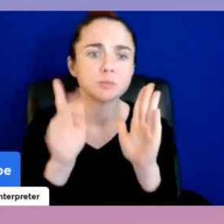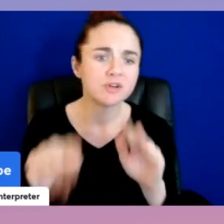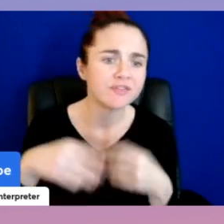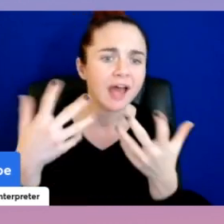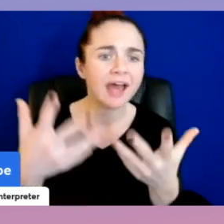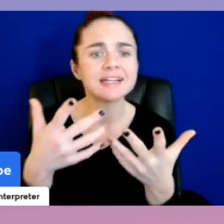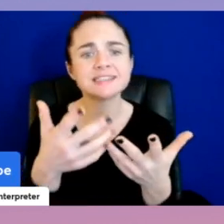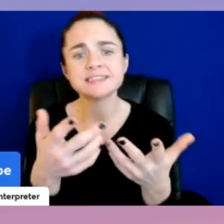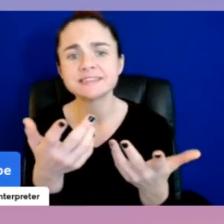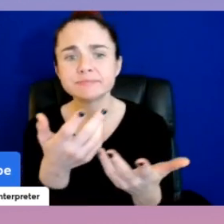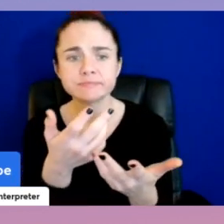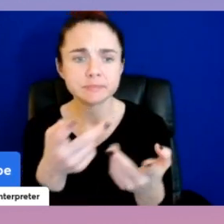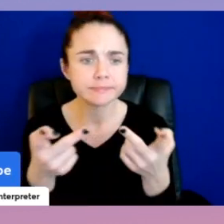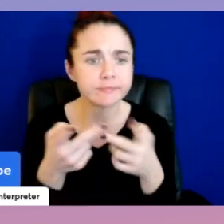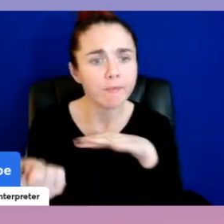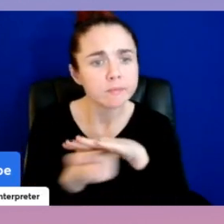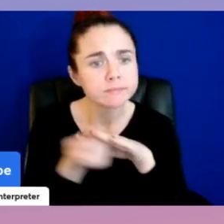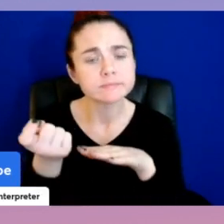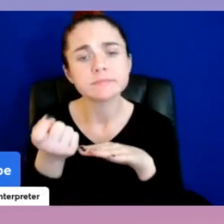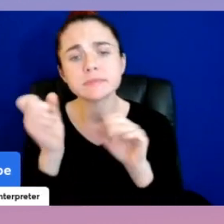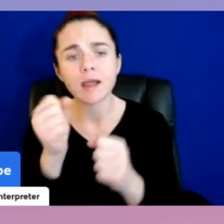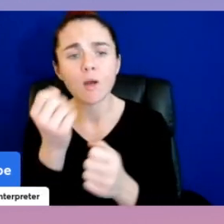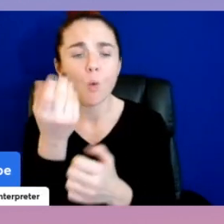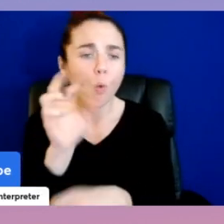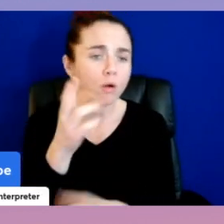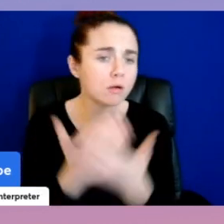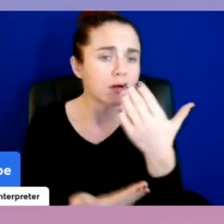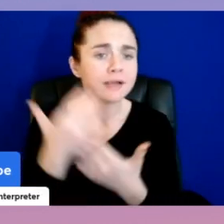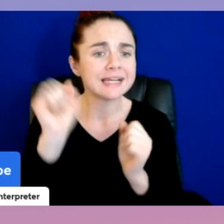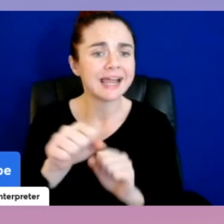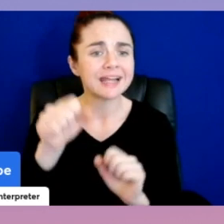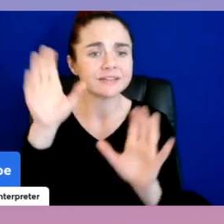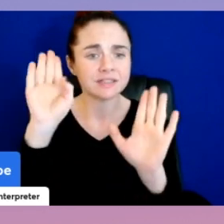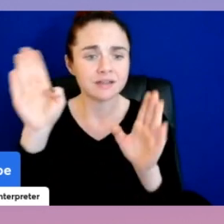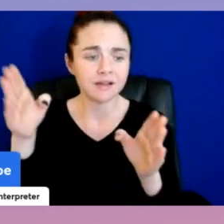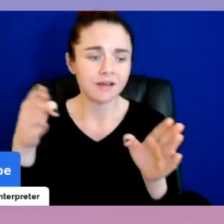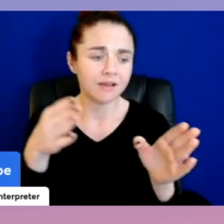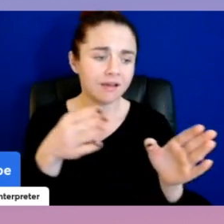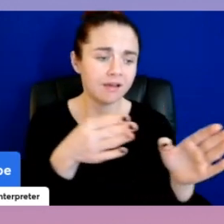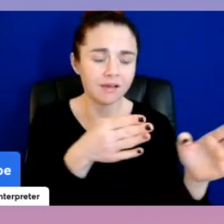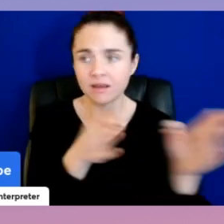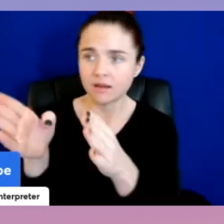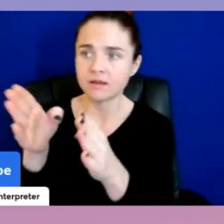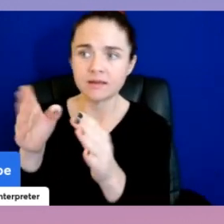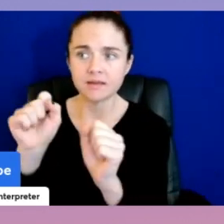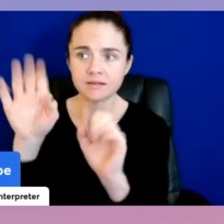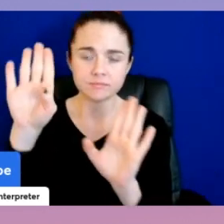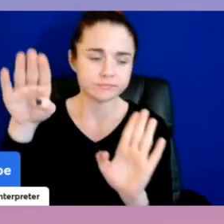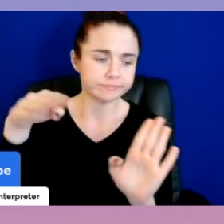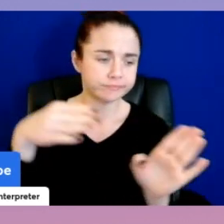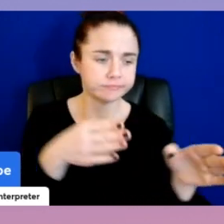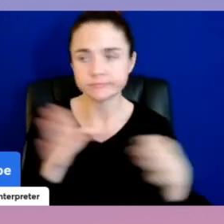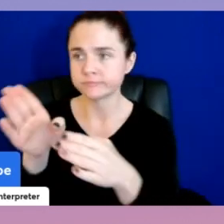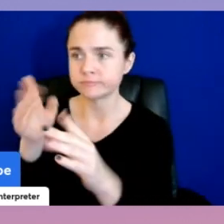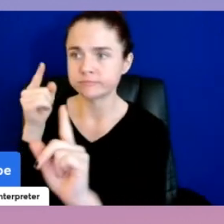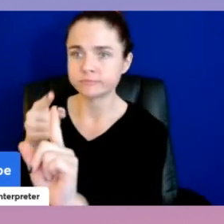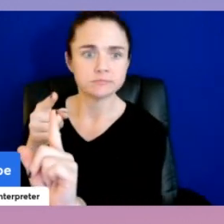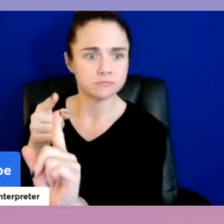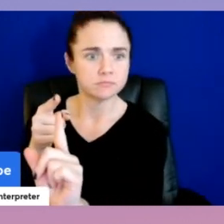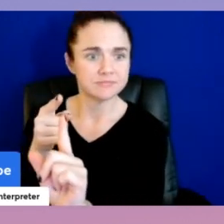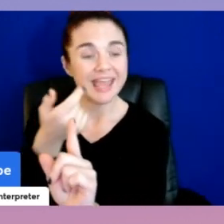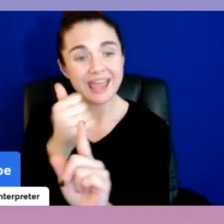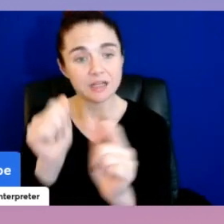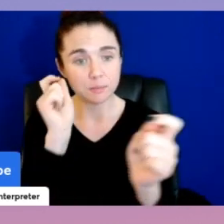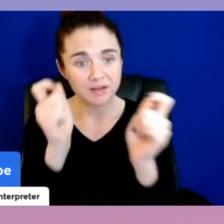to automatically or manually sync the live state back to desired target state, as I mentioned. And then any modifications